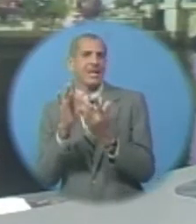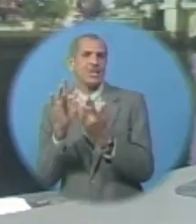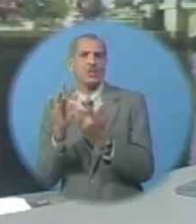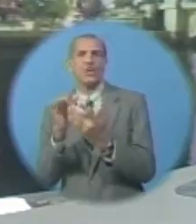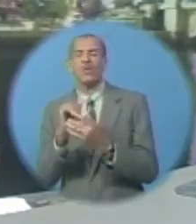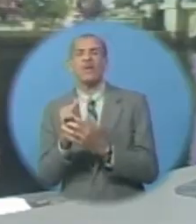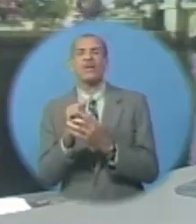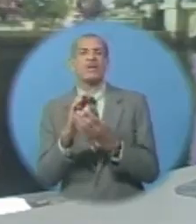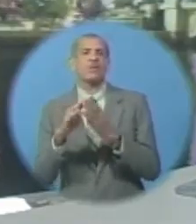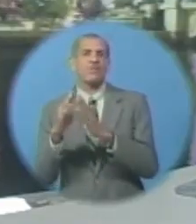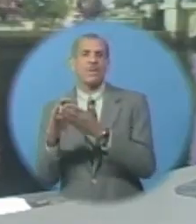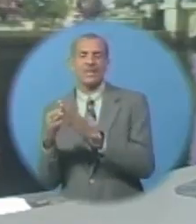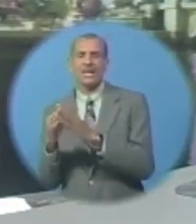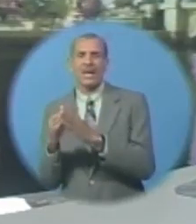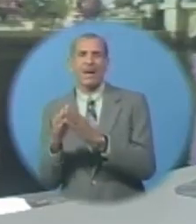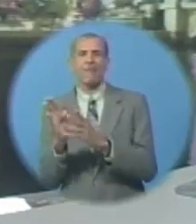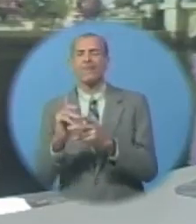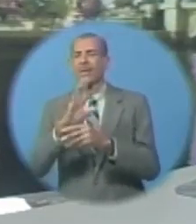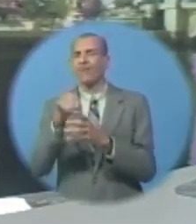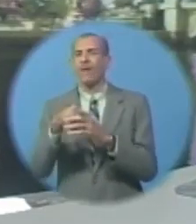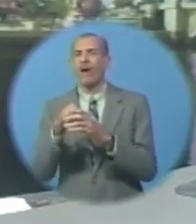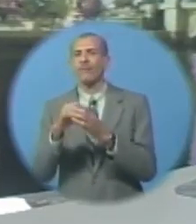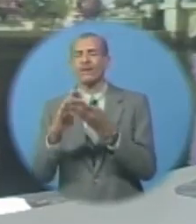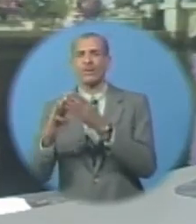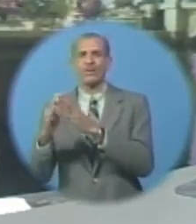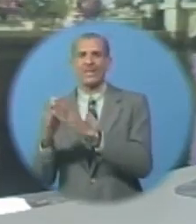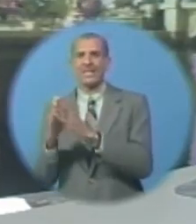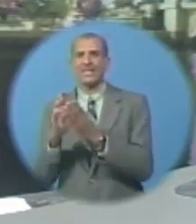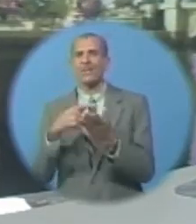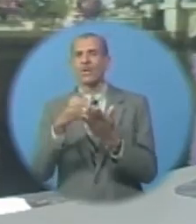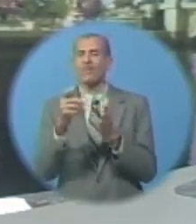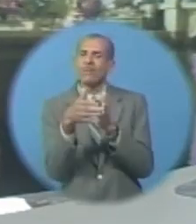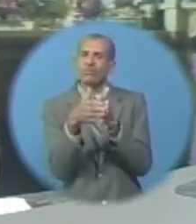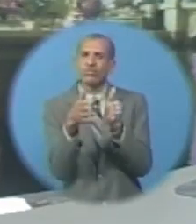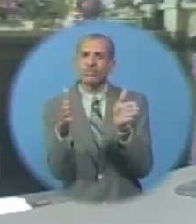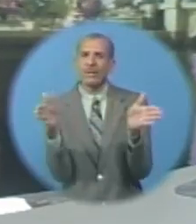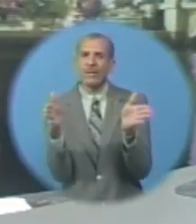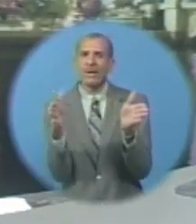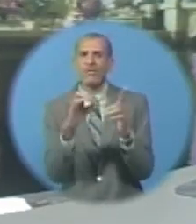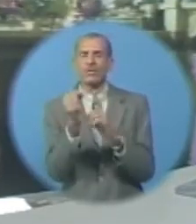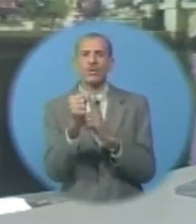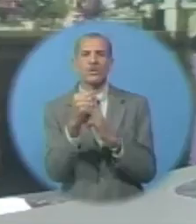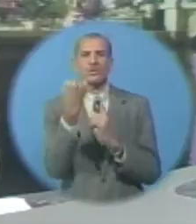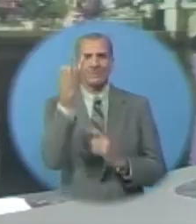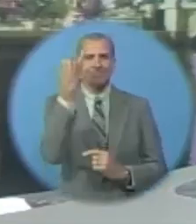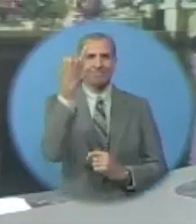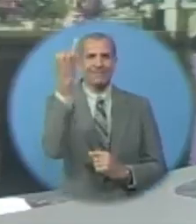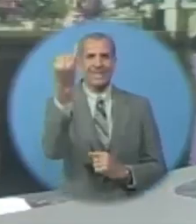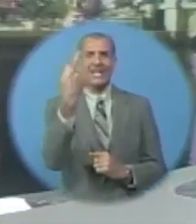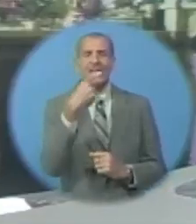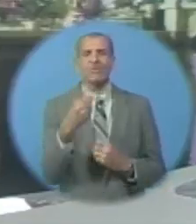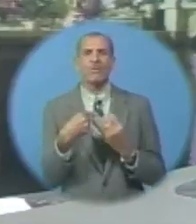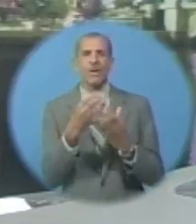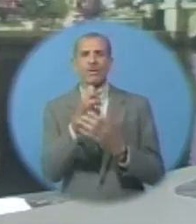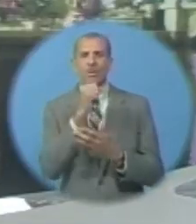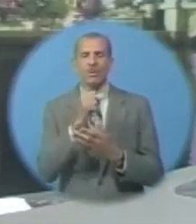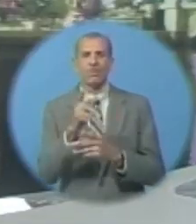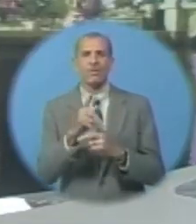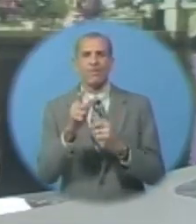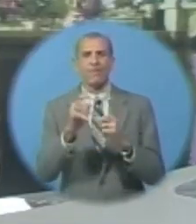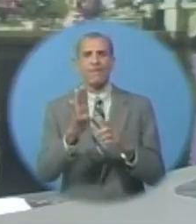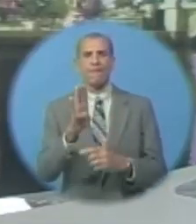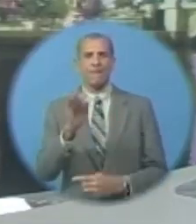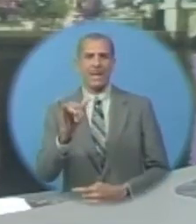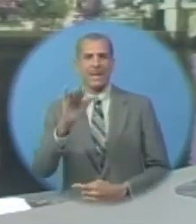in social activities. She says the program is among a wide range of social care initiatives provided for the elderly by